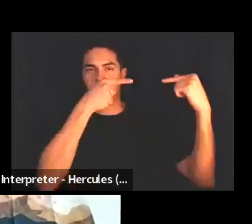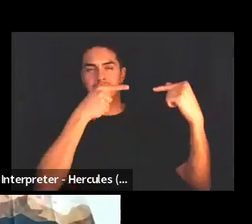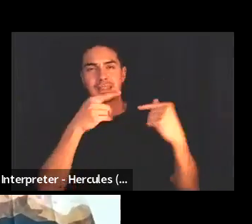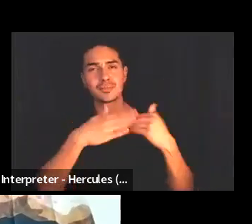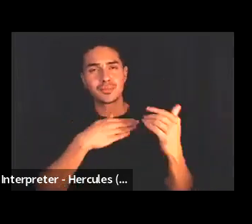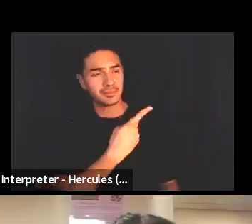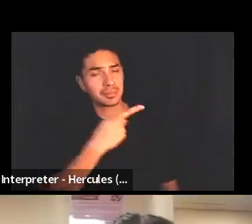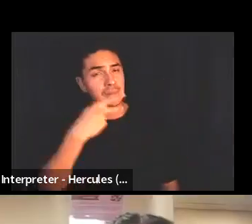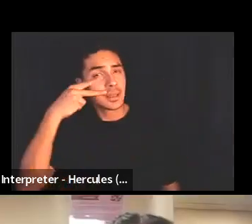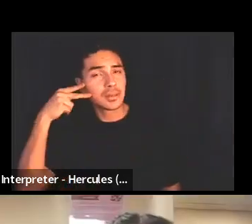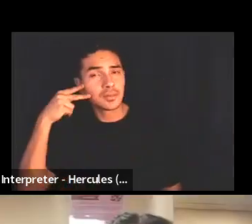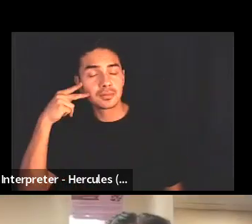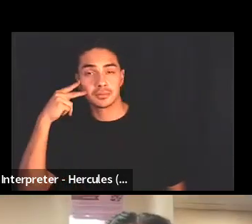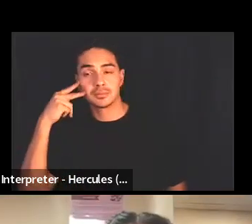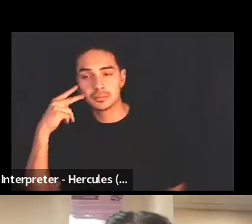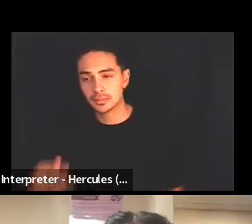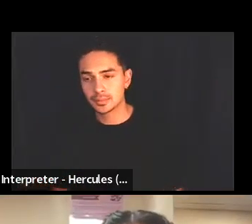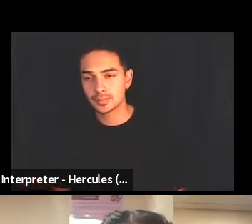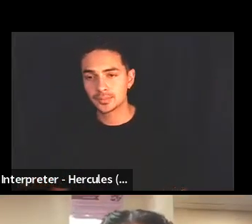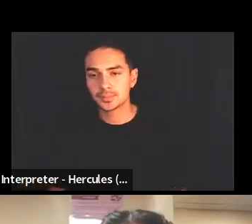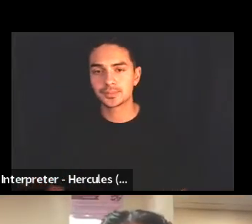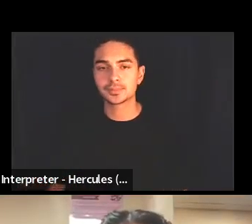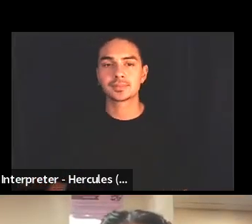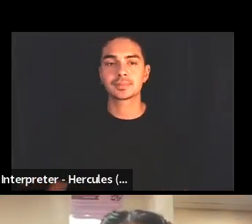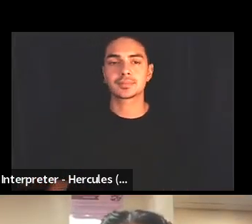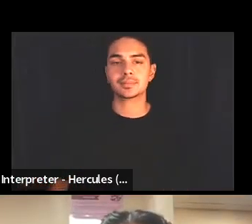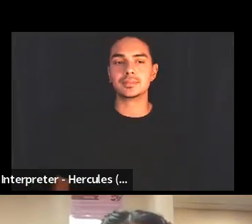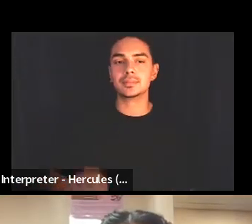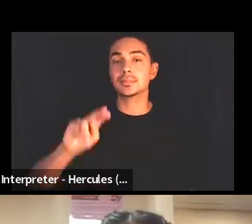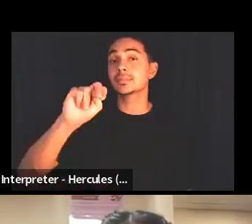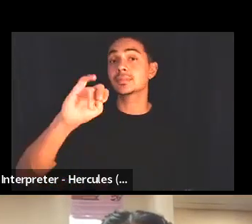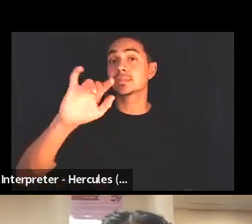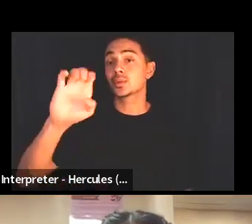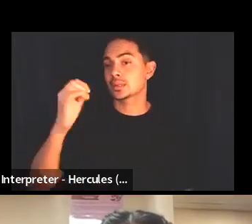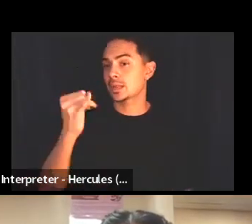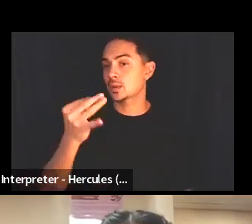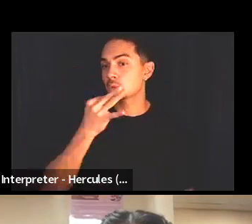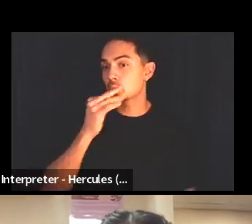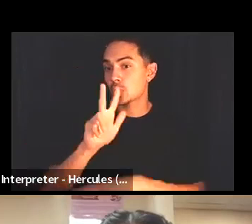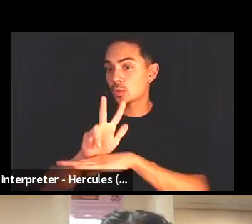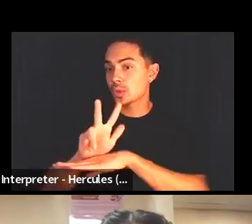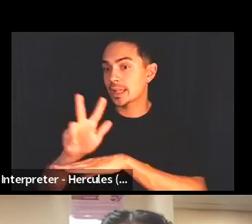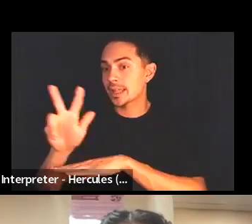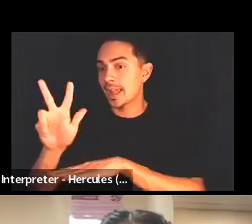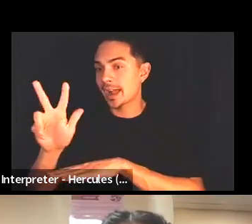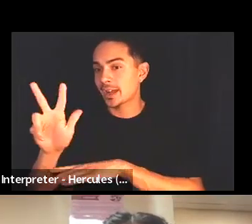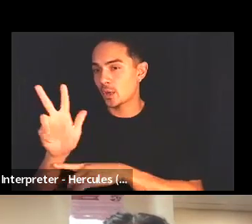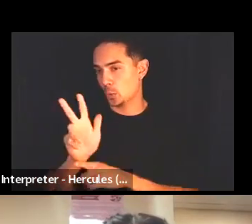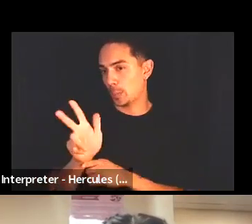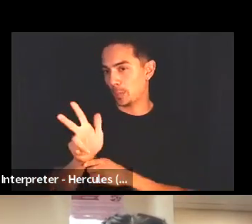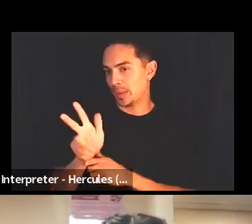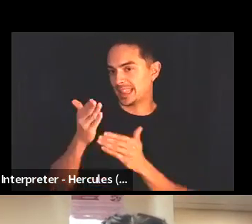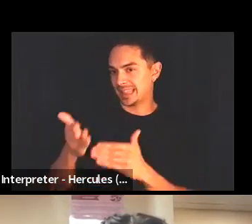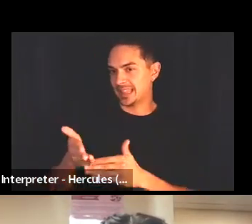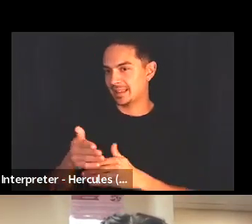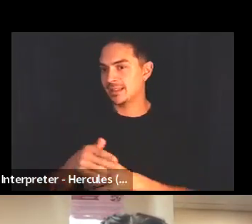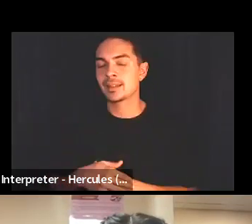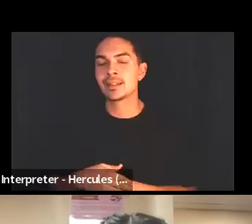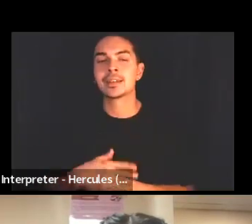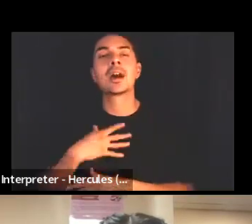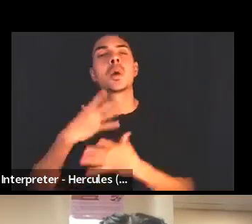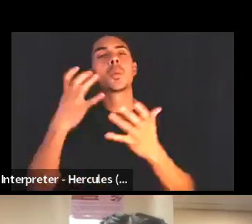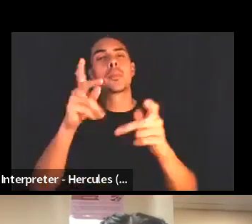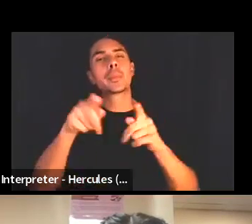So we are coming up on the 3 o'clock hour, and I want to give people an opportunity to give some